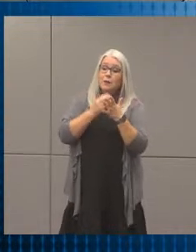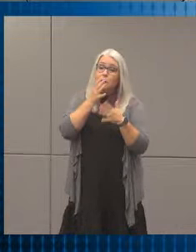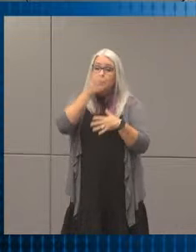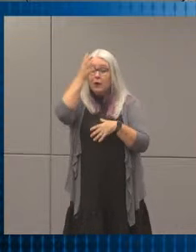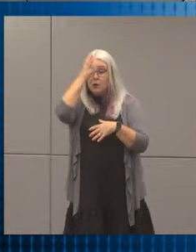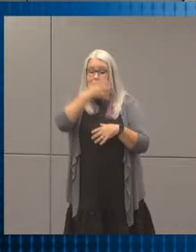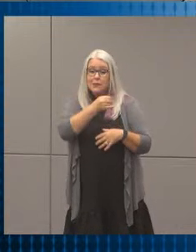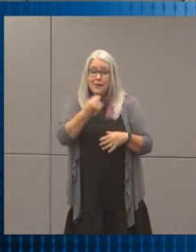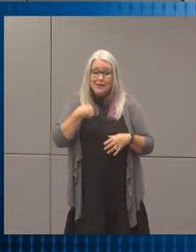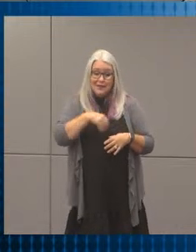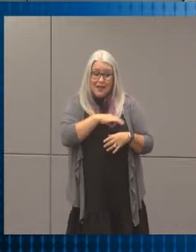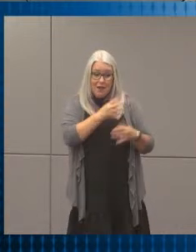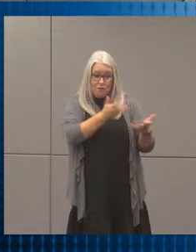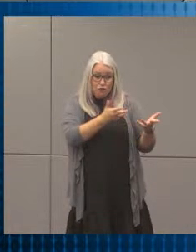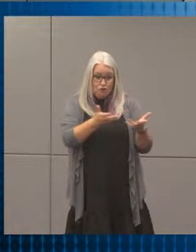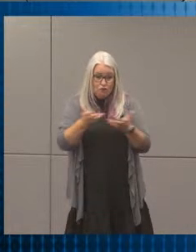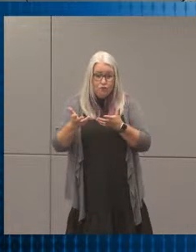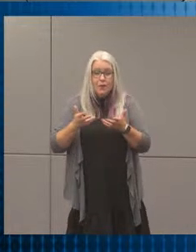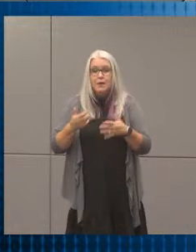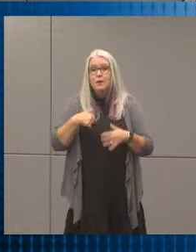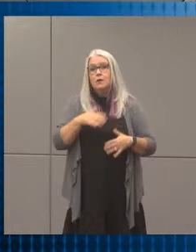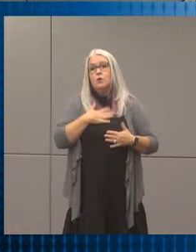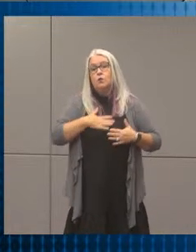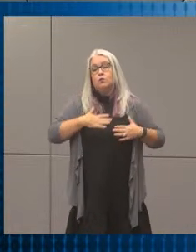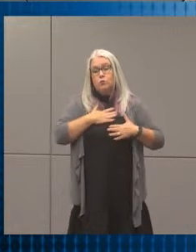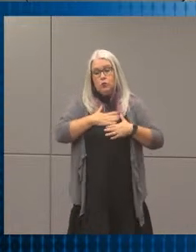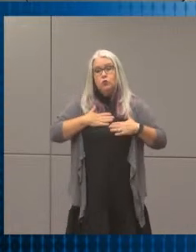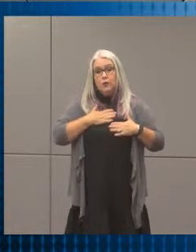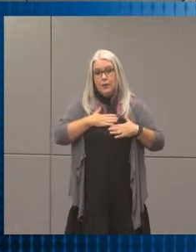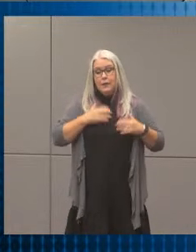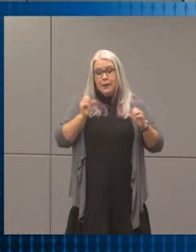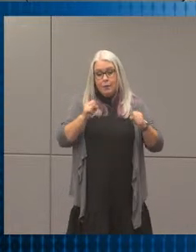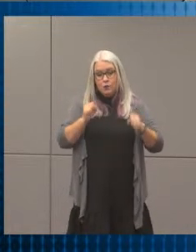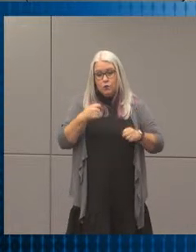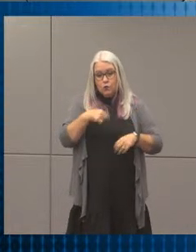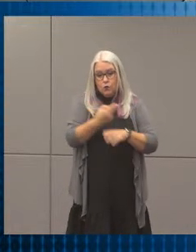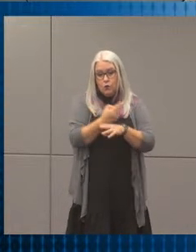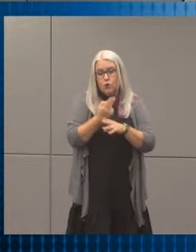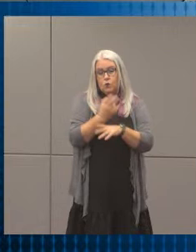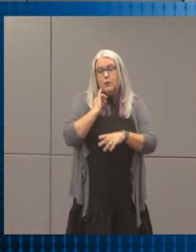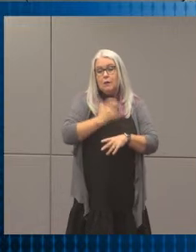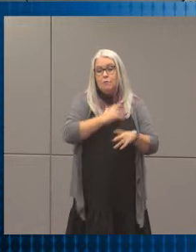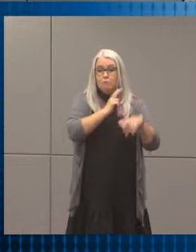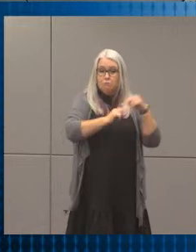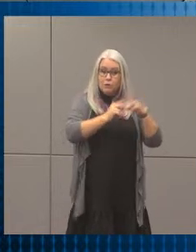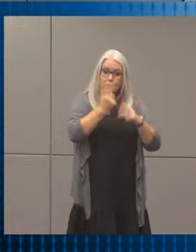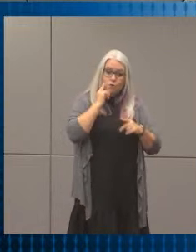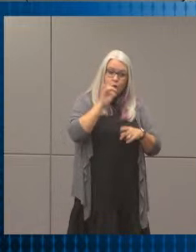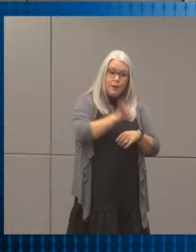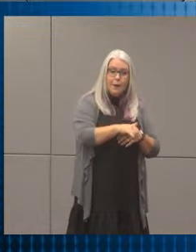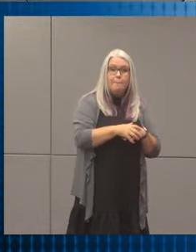appreciative of being able to use our facilities for that.